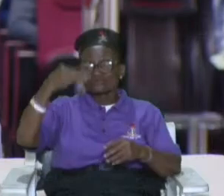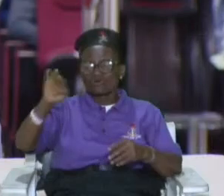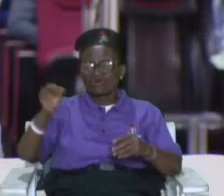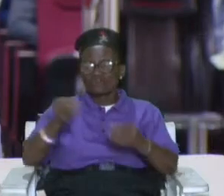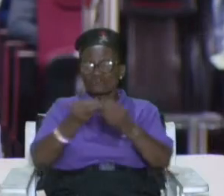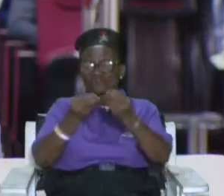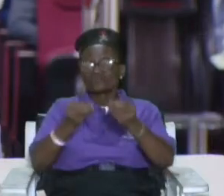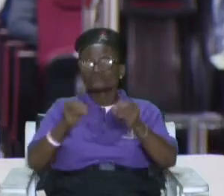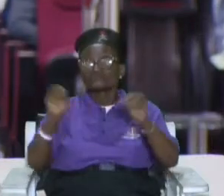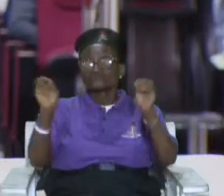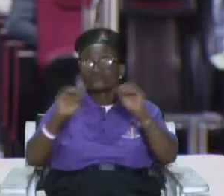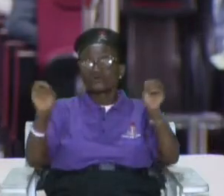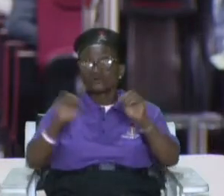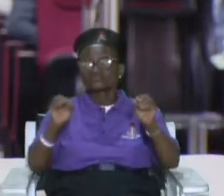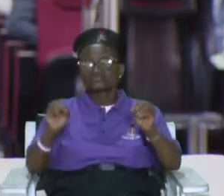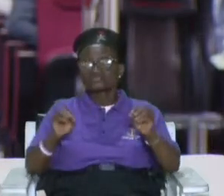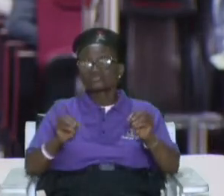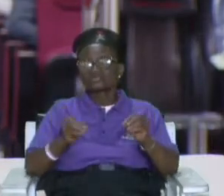Oh, thank you, Father.